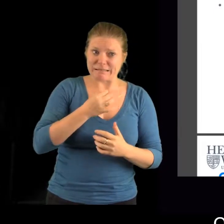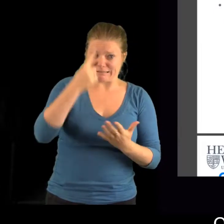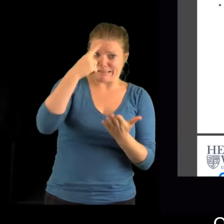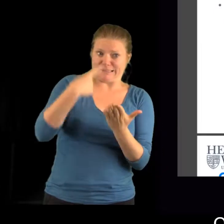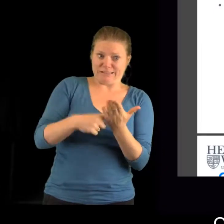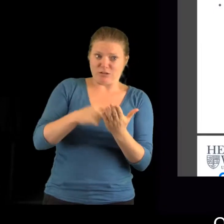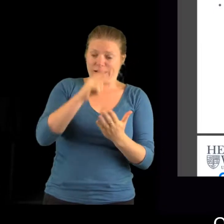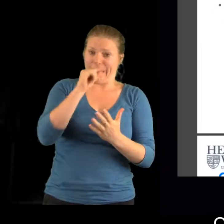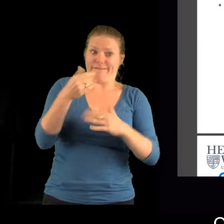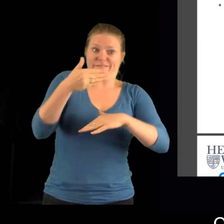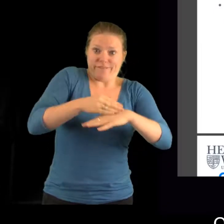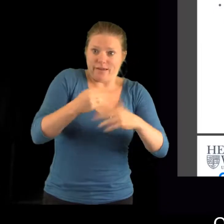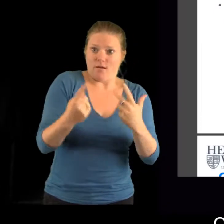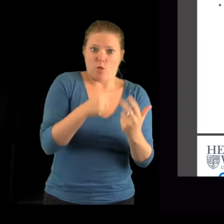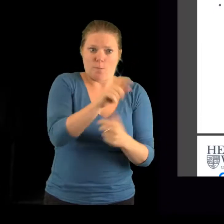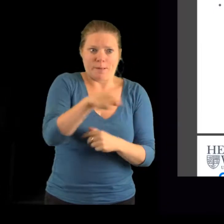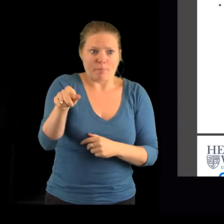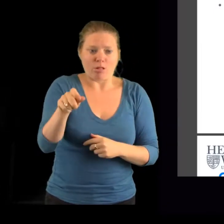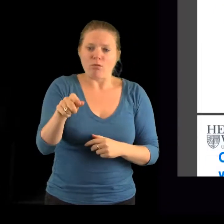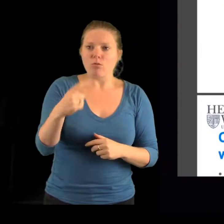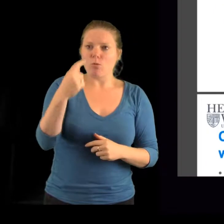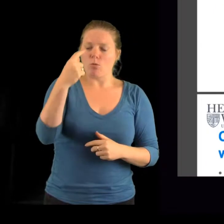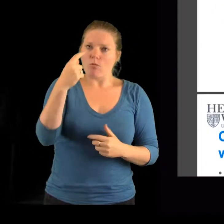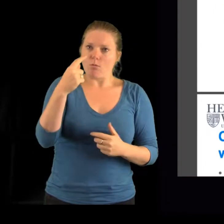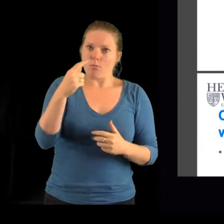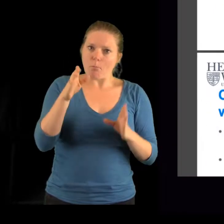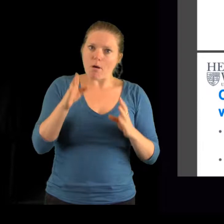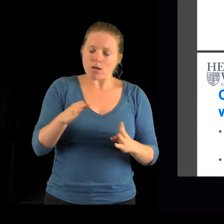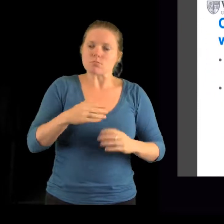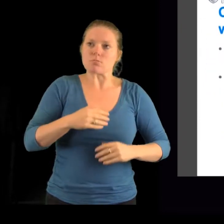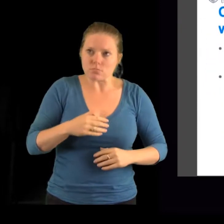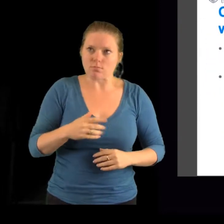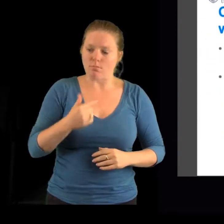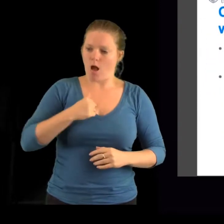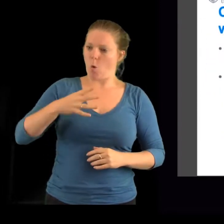should be taking lightly. Okay.